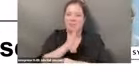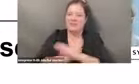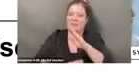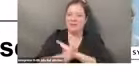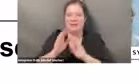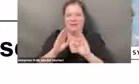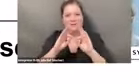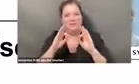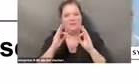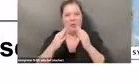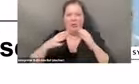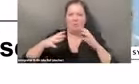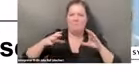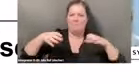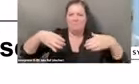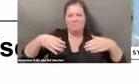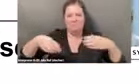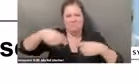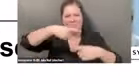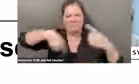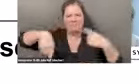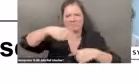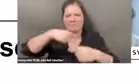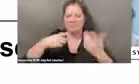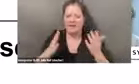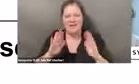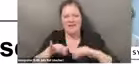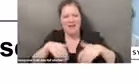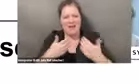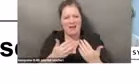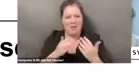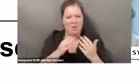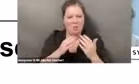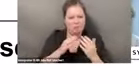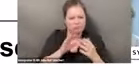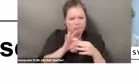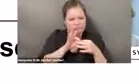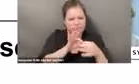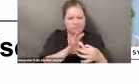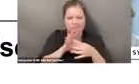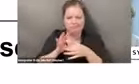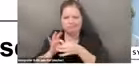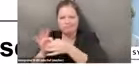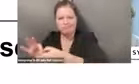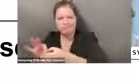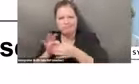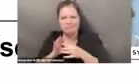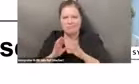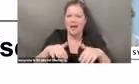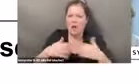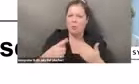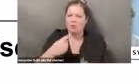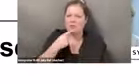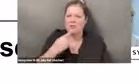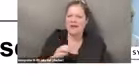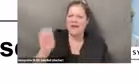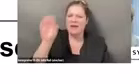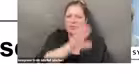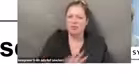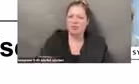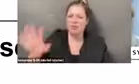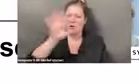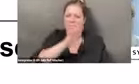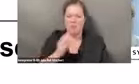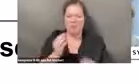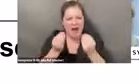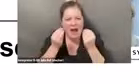or how did we interact with end users? You said something about kind of across Europe, but how many have actually been